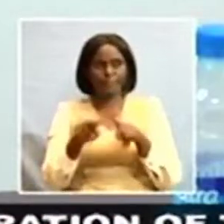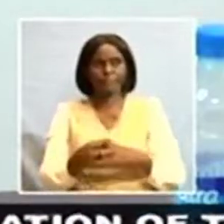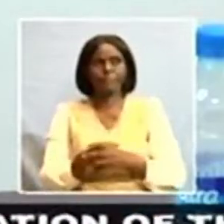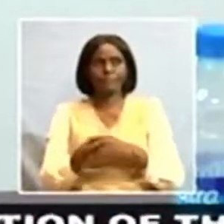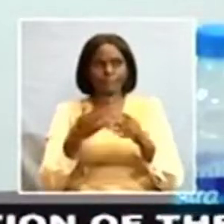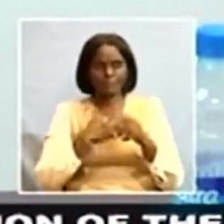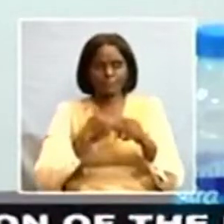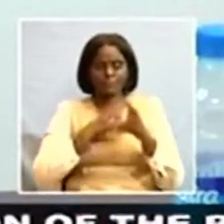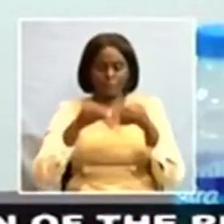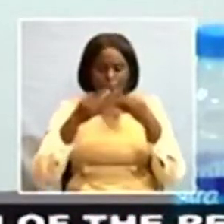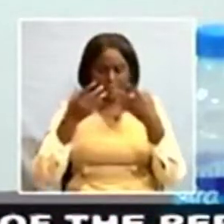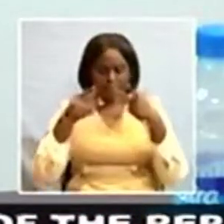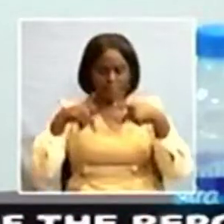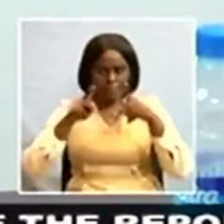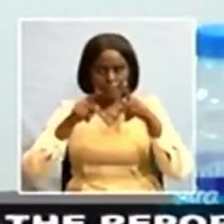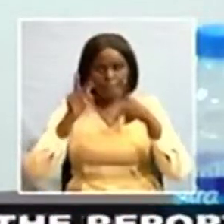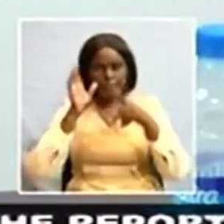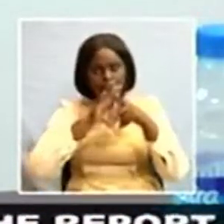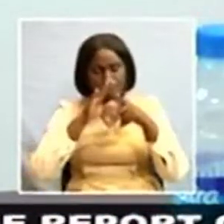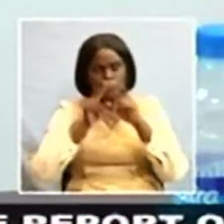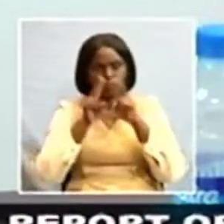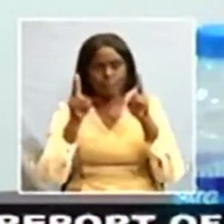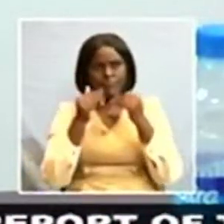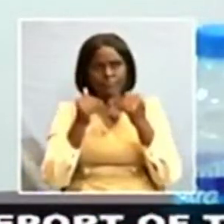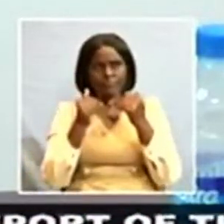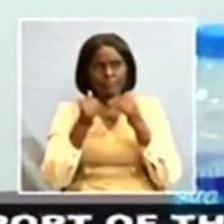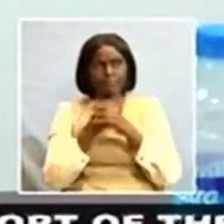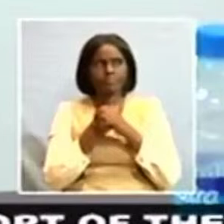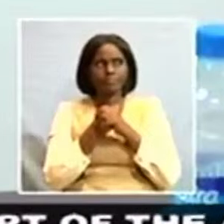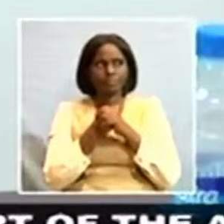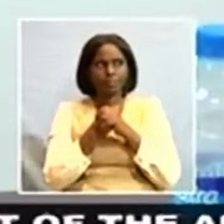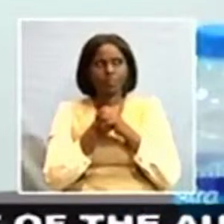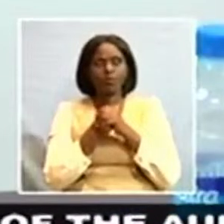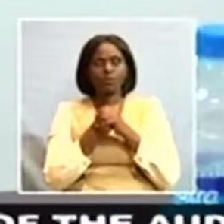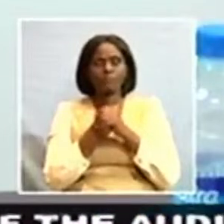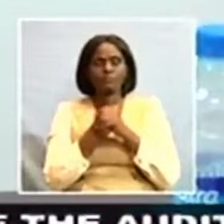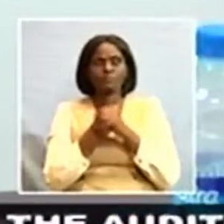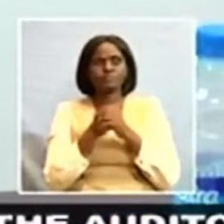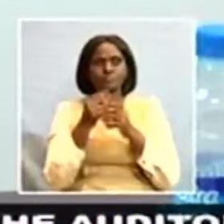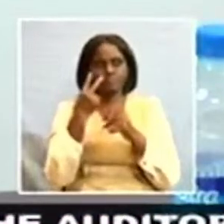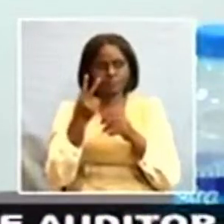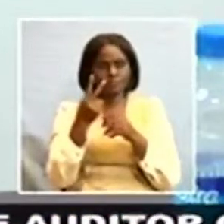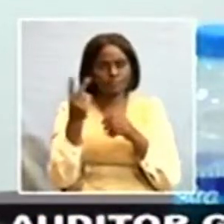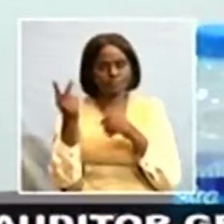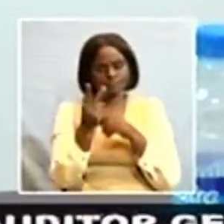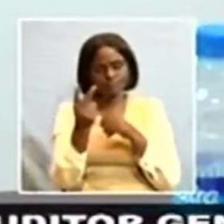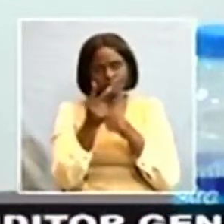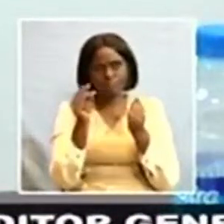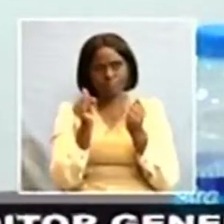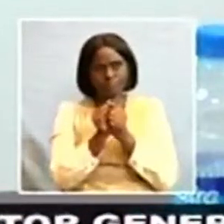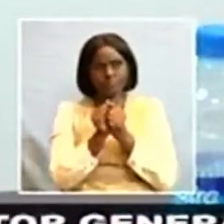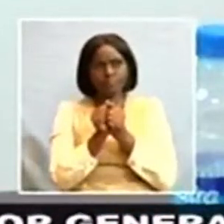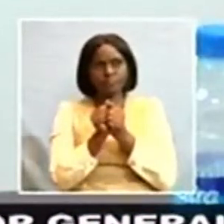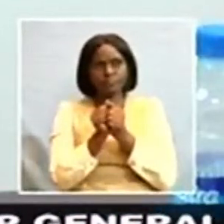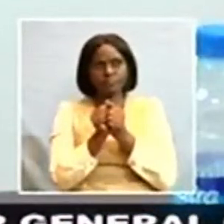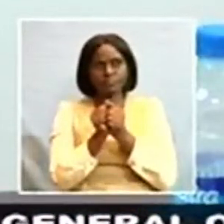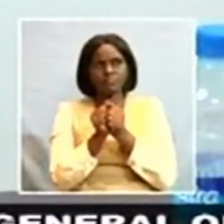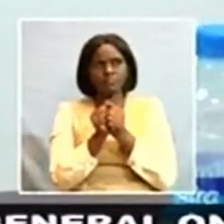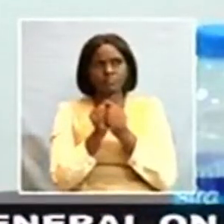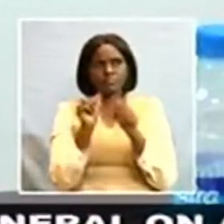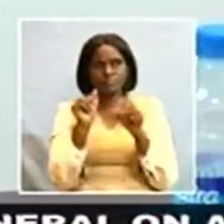and I gave them the permission. So the two vouchers and the addendum are part